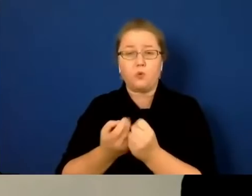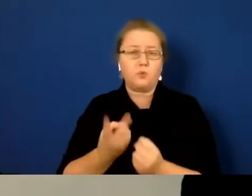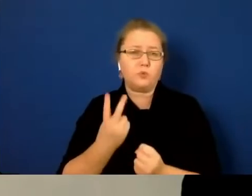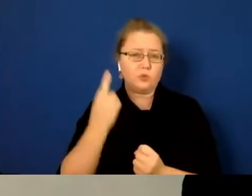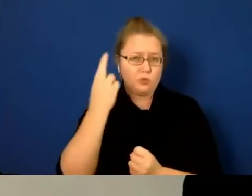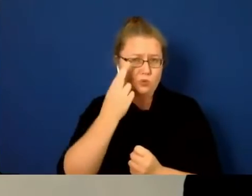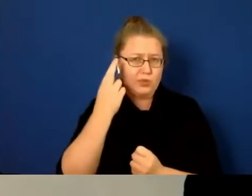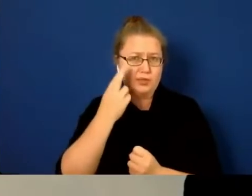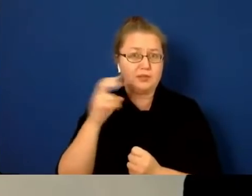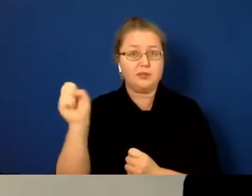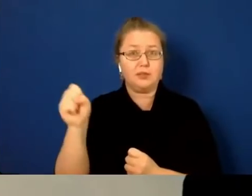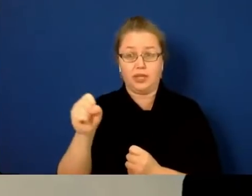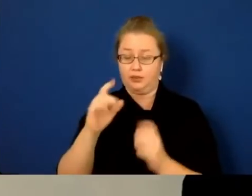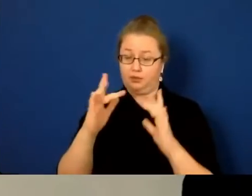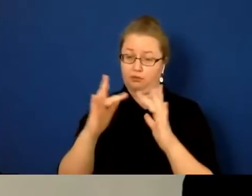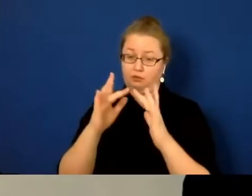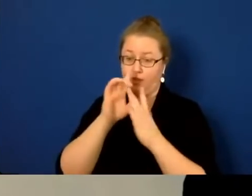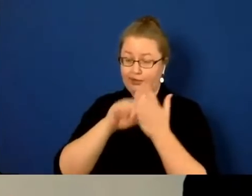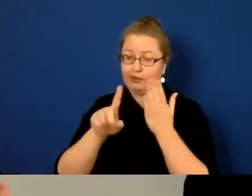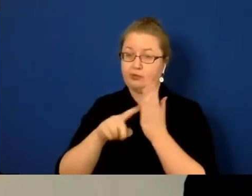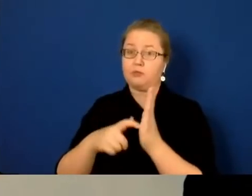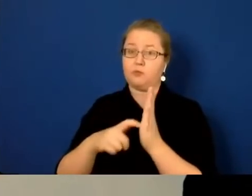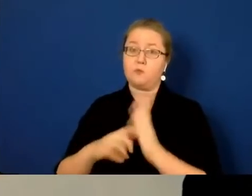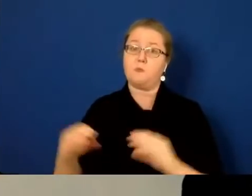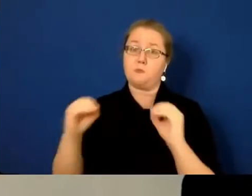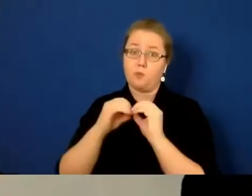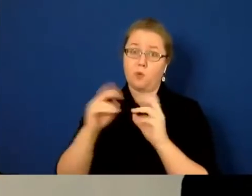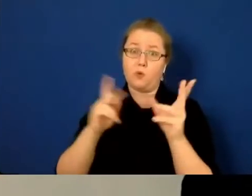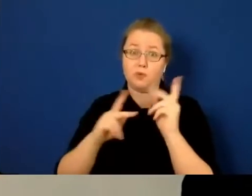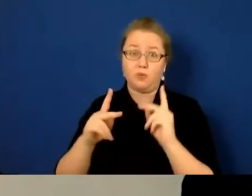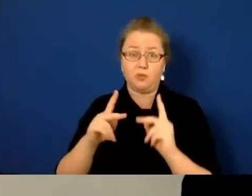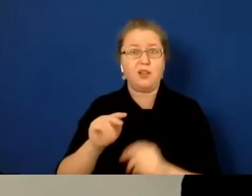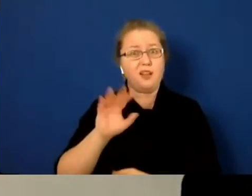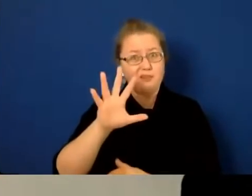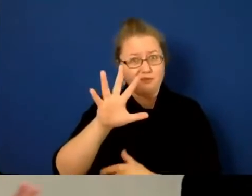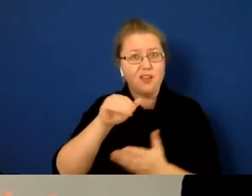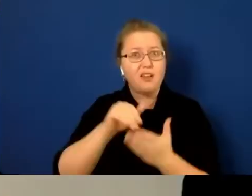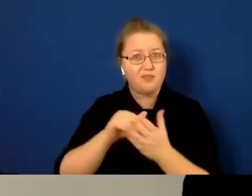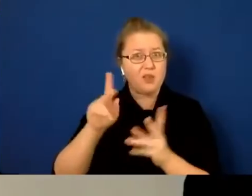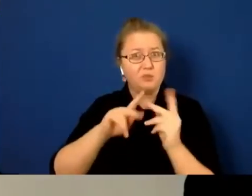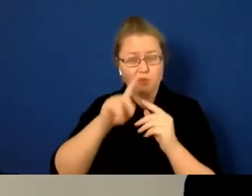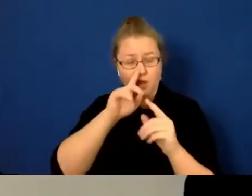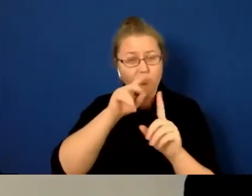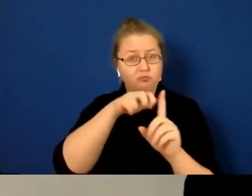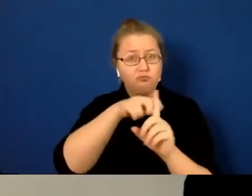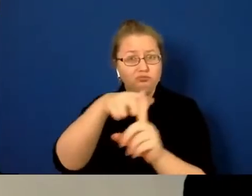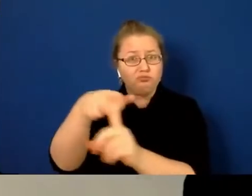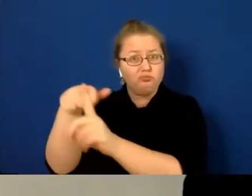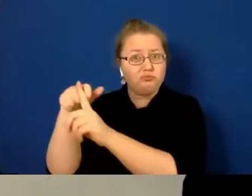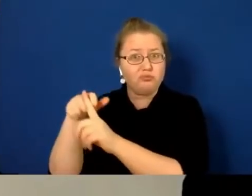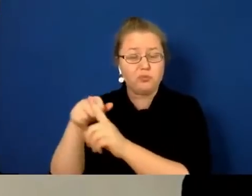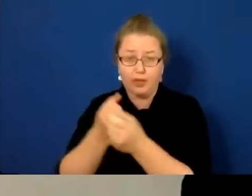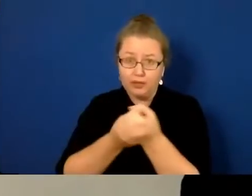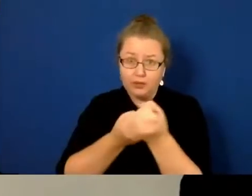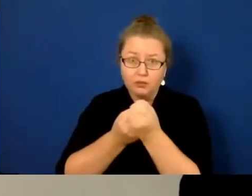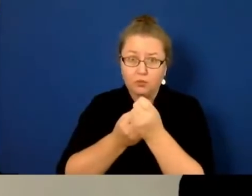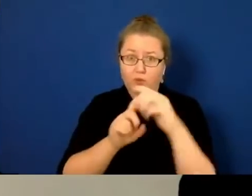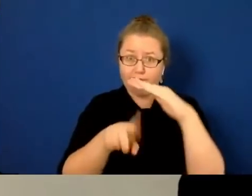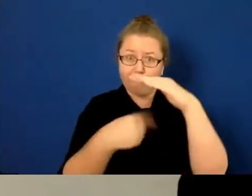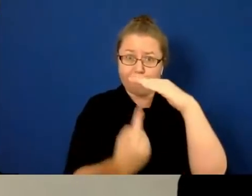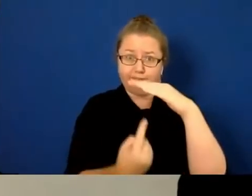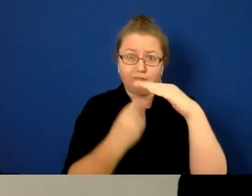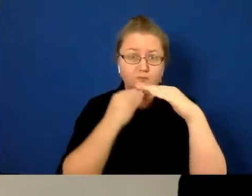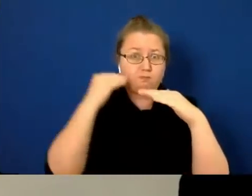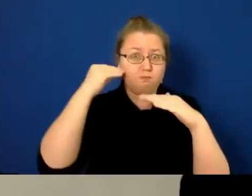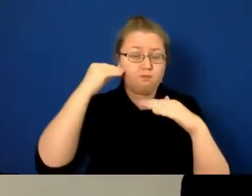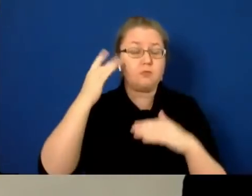immunization programs and restaurant inspections. And that's important. We have a balance, but right now the focus is on making sure